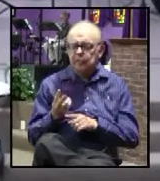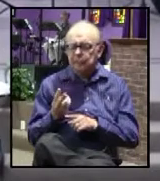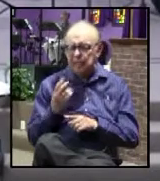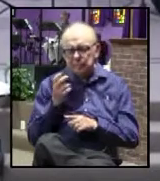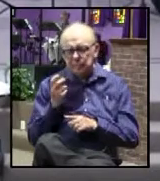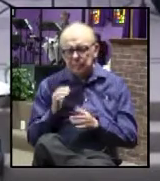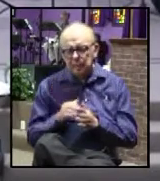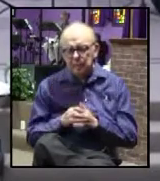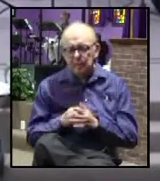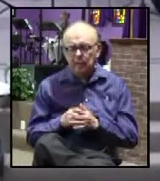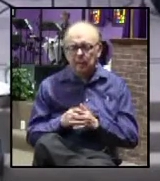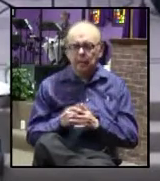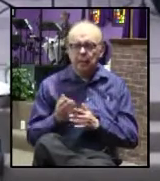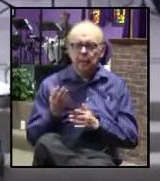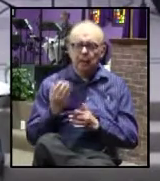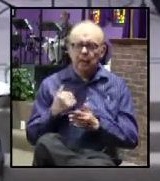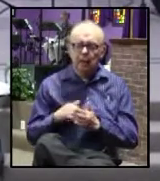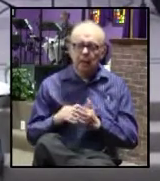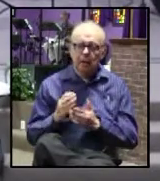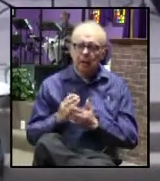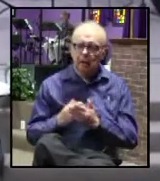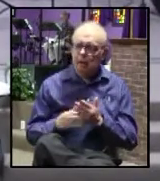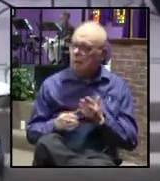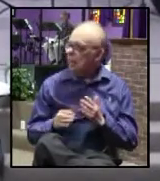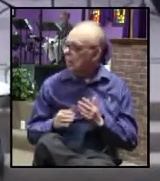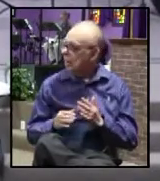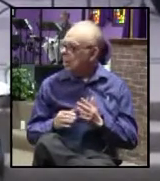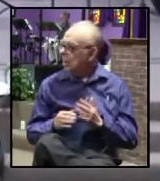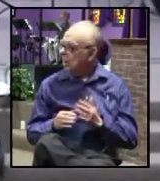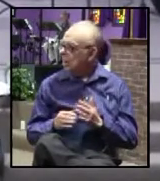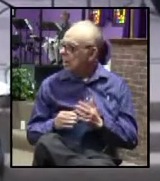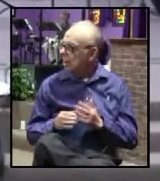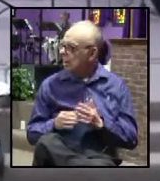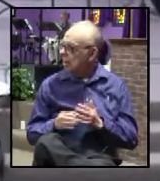this back in the bottom part of